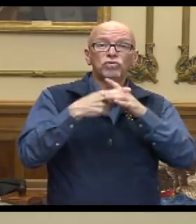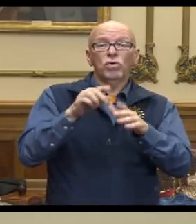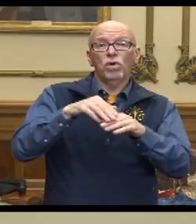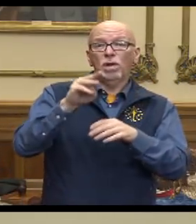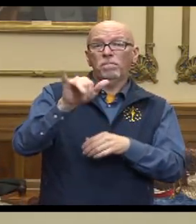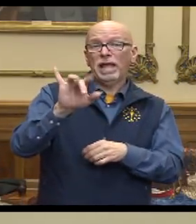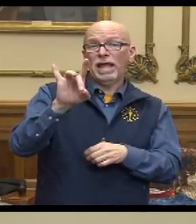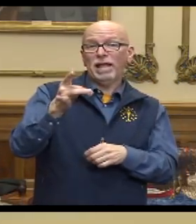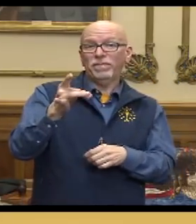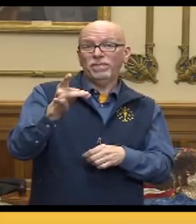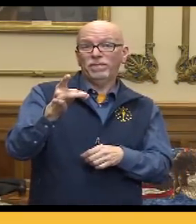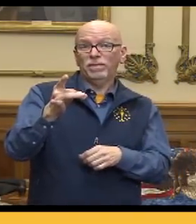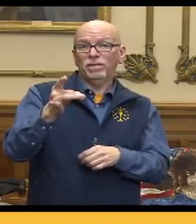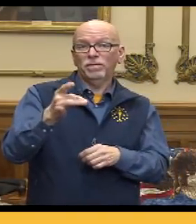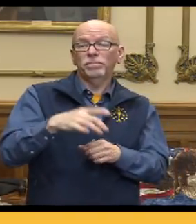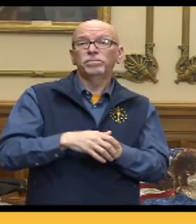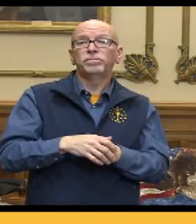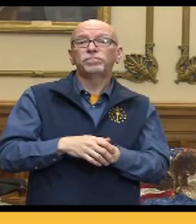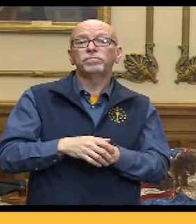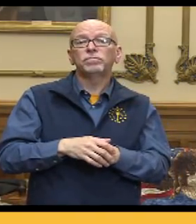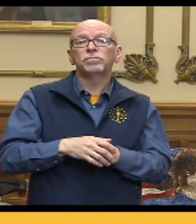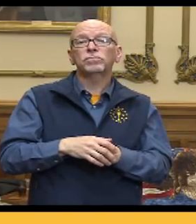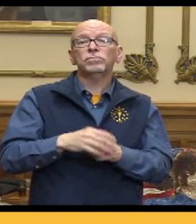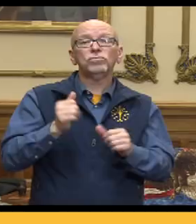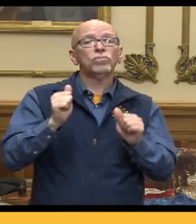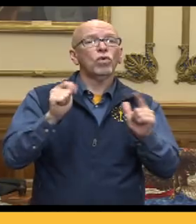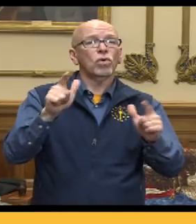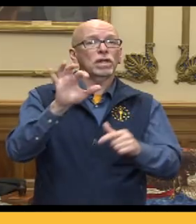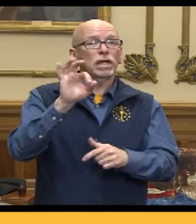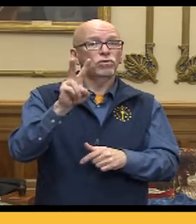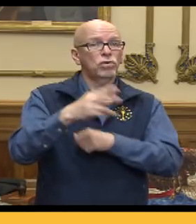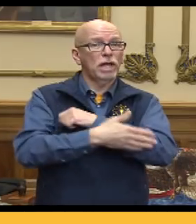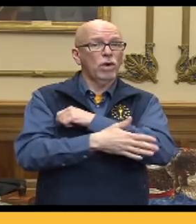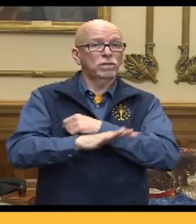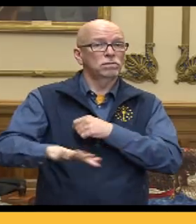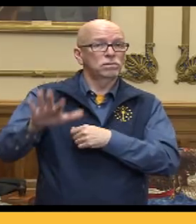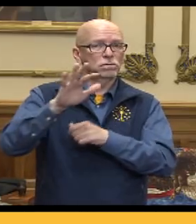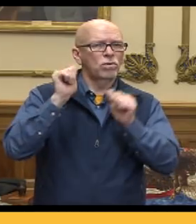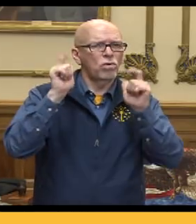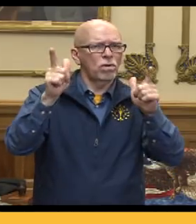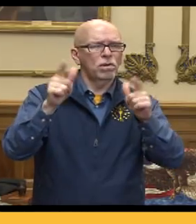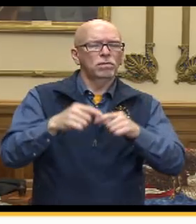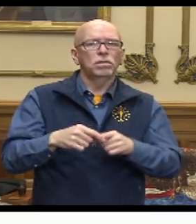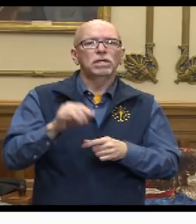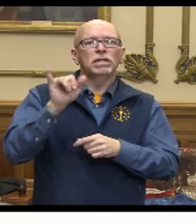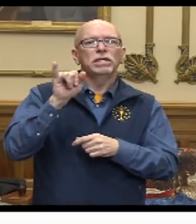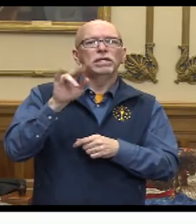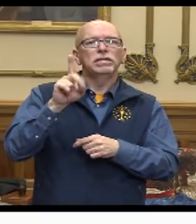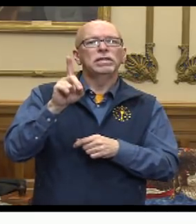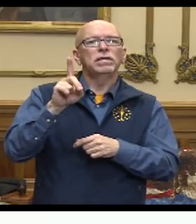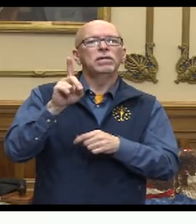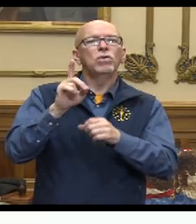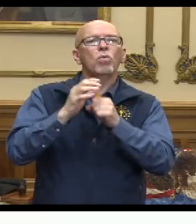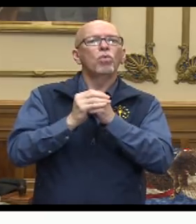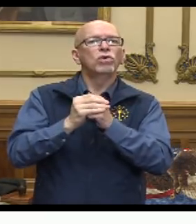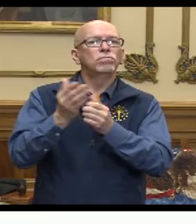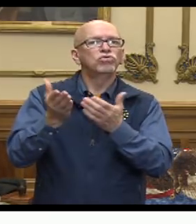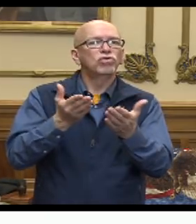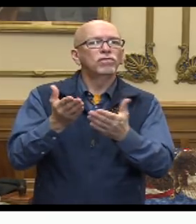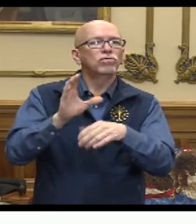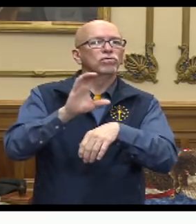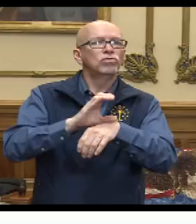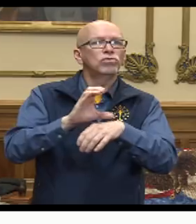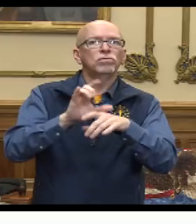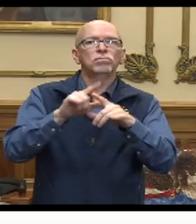8th, for all 92 counties, Indiana worship services